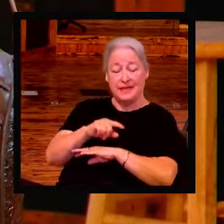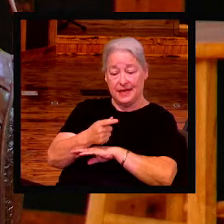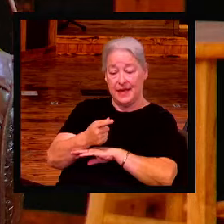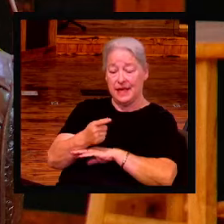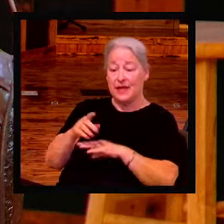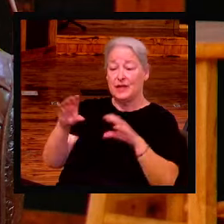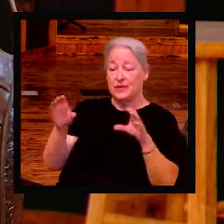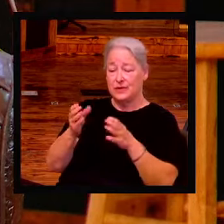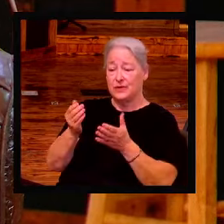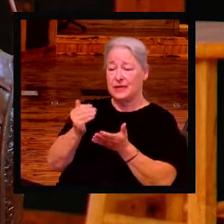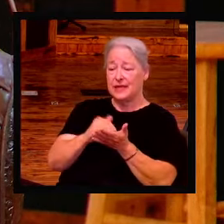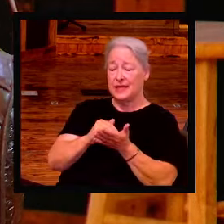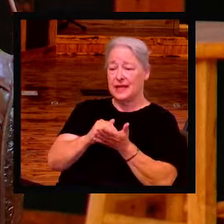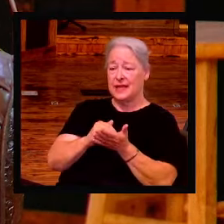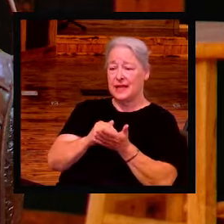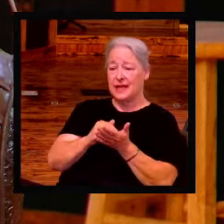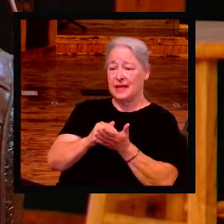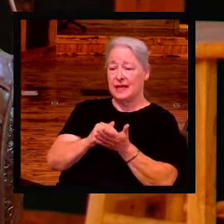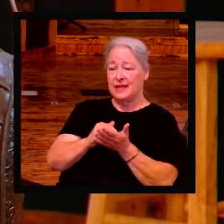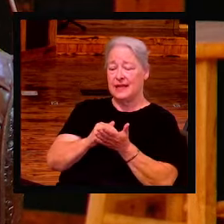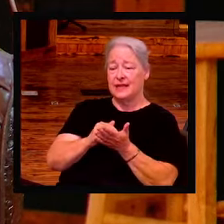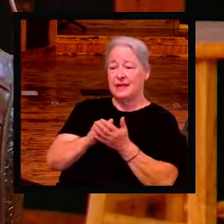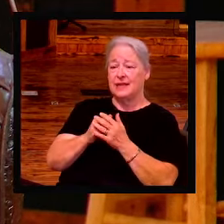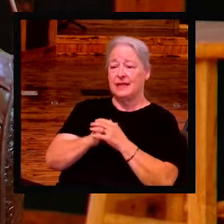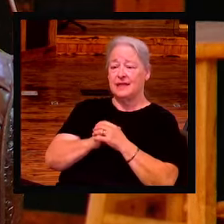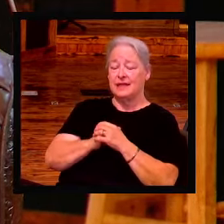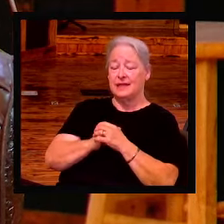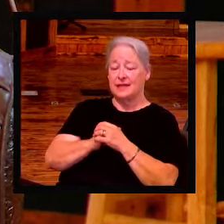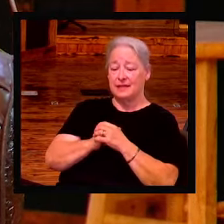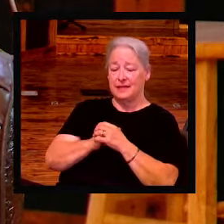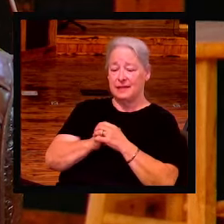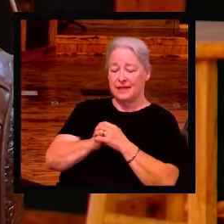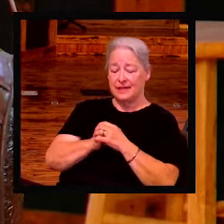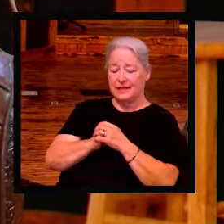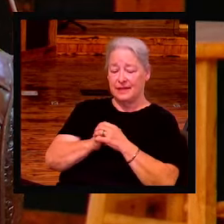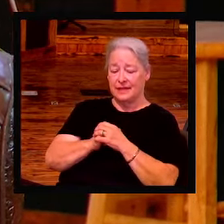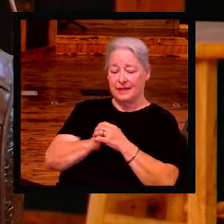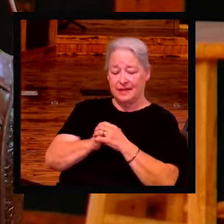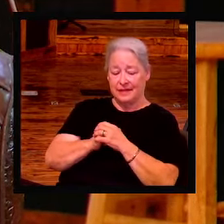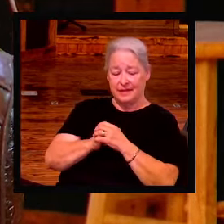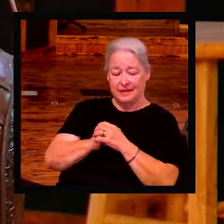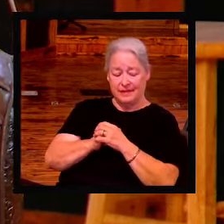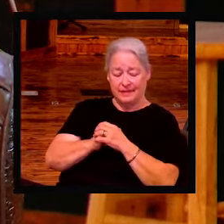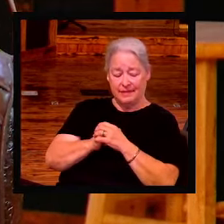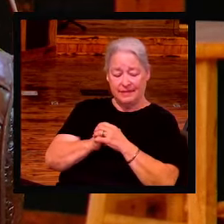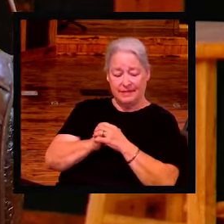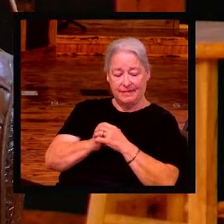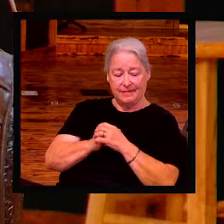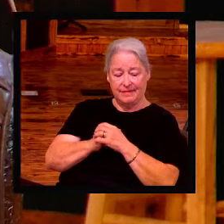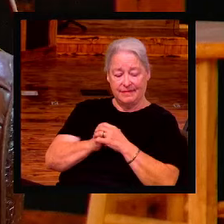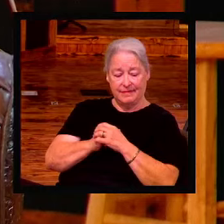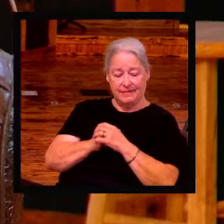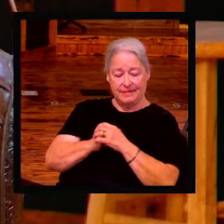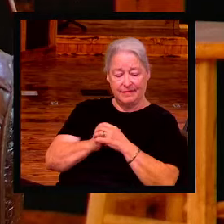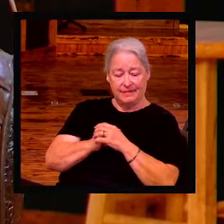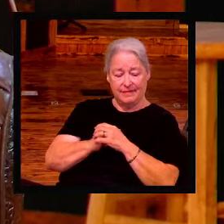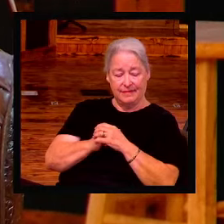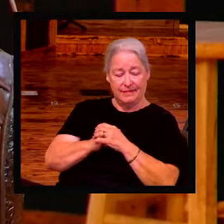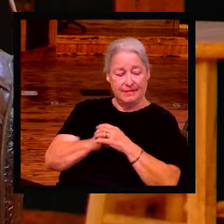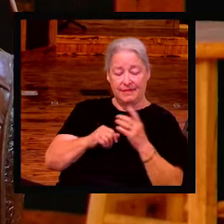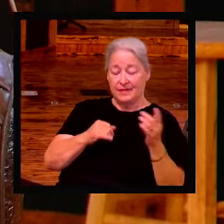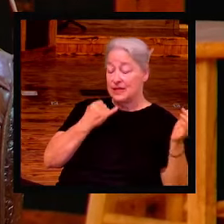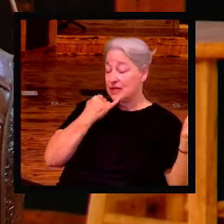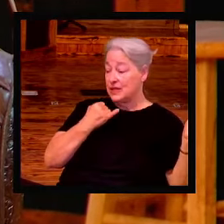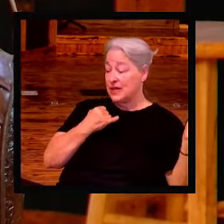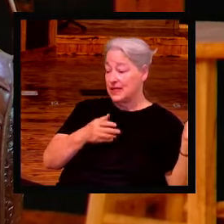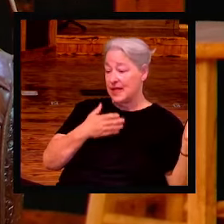again. I'm getting back on track with my message. Amen. Thank you for doing this. No, it